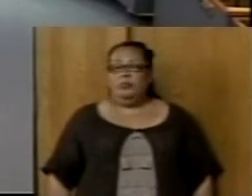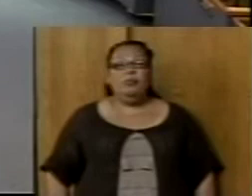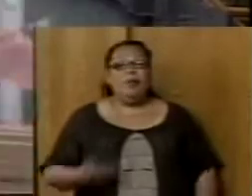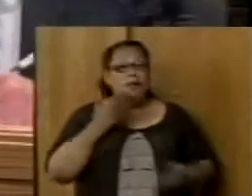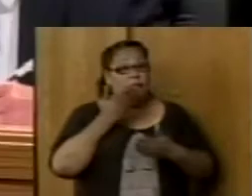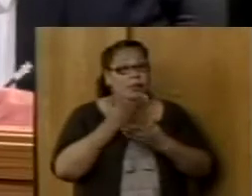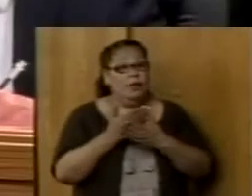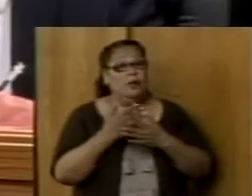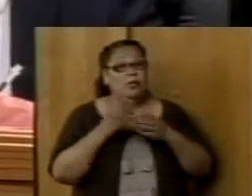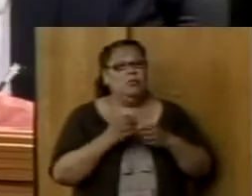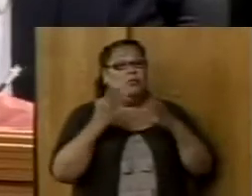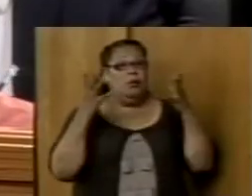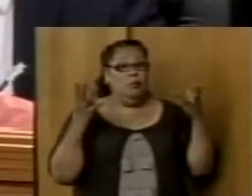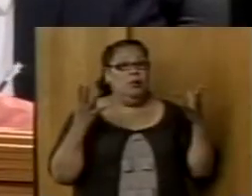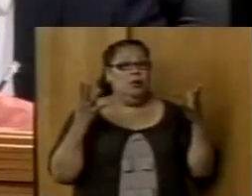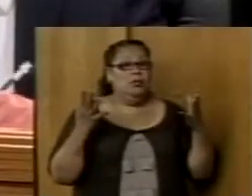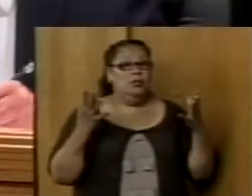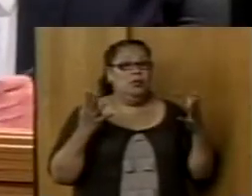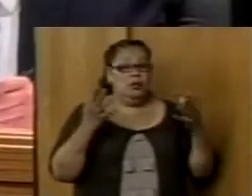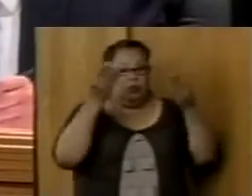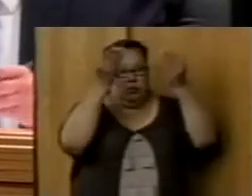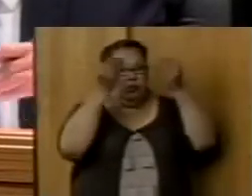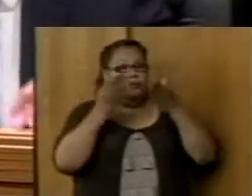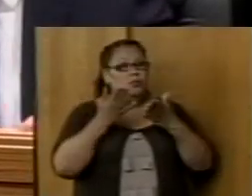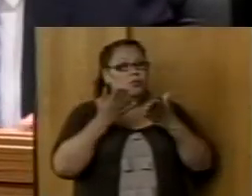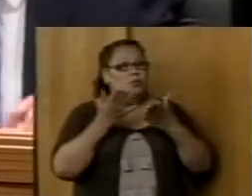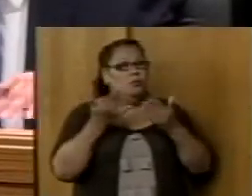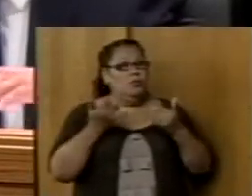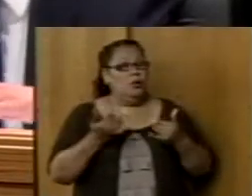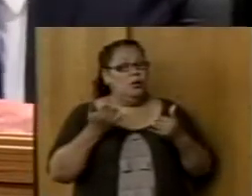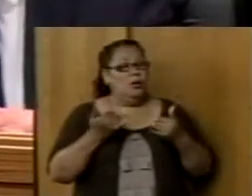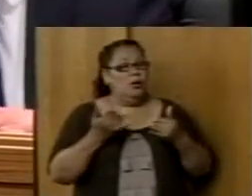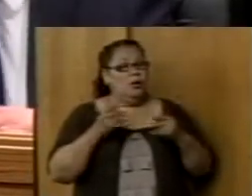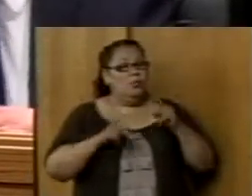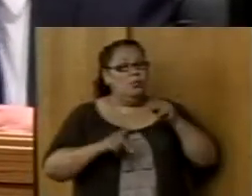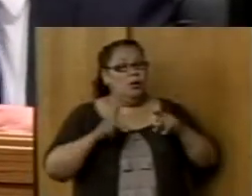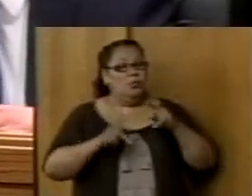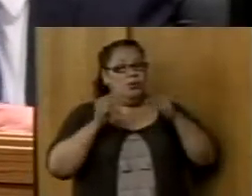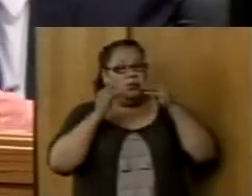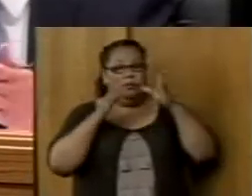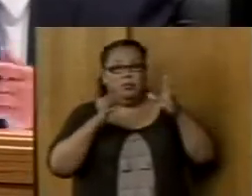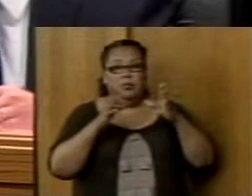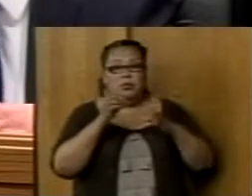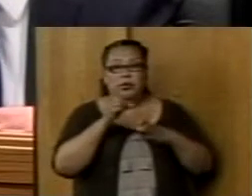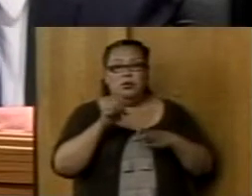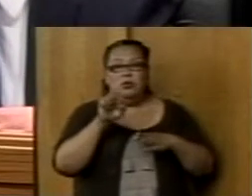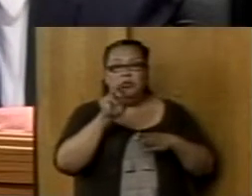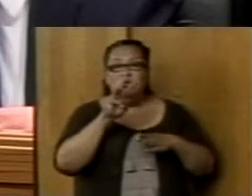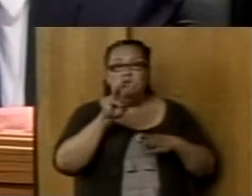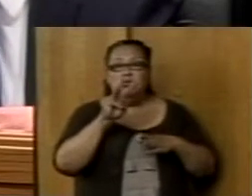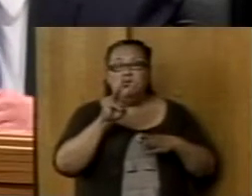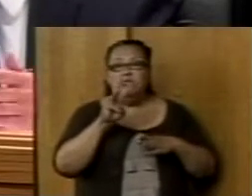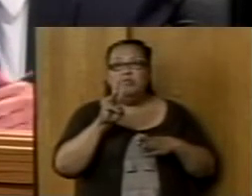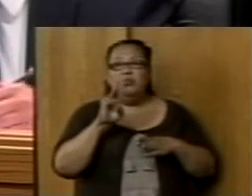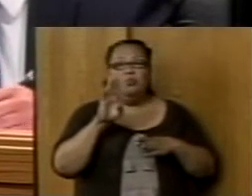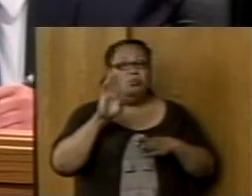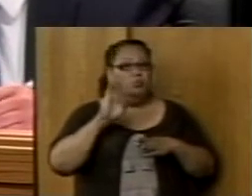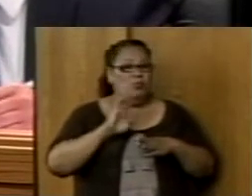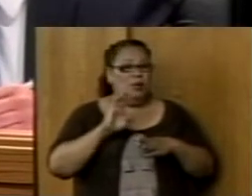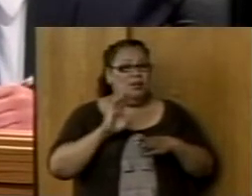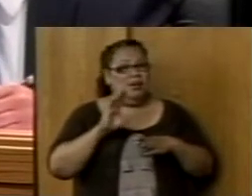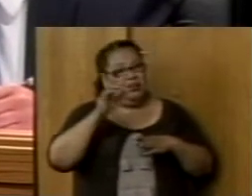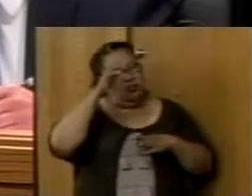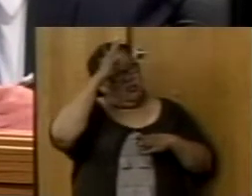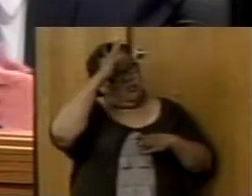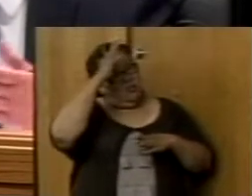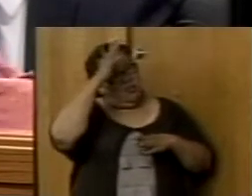Thank you very much. And I was just informed that our public information officer, Mrs. Drew Brown, that her father passed away